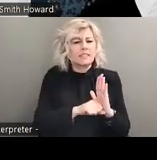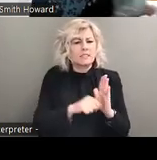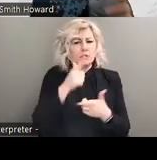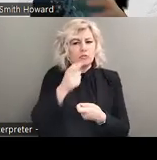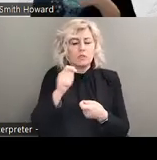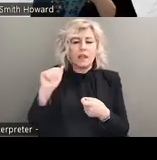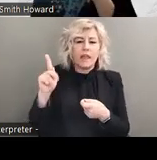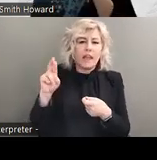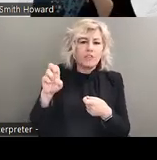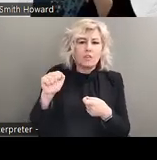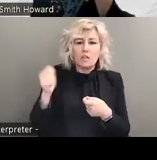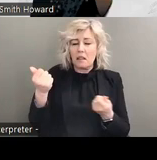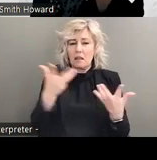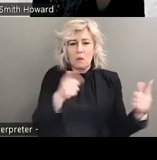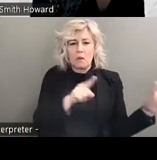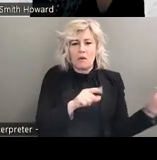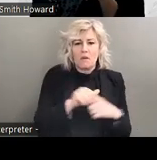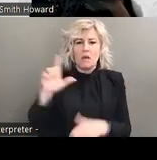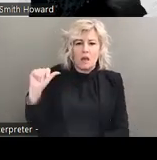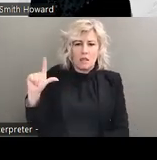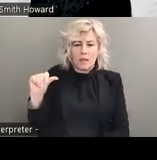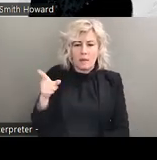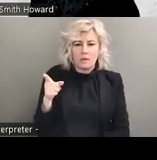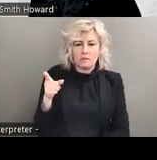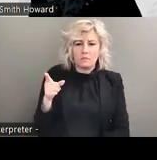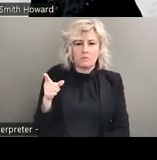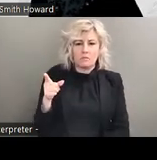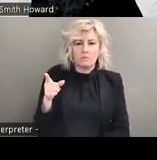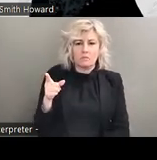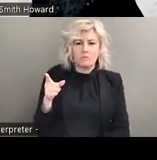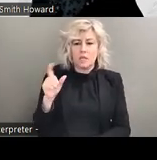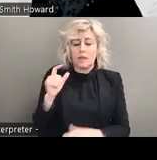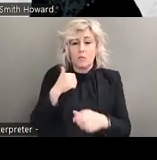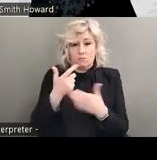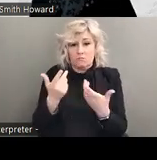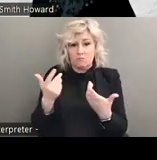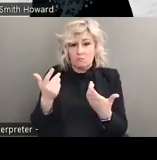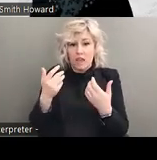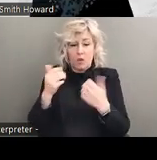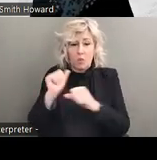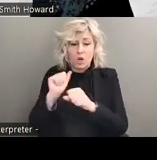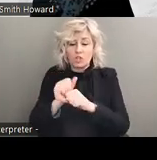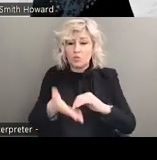something that's been going on in Alabama on this, has there been work to sort of increase the amount of respite